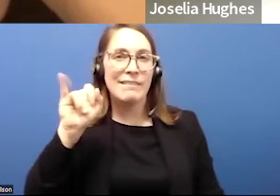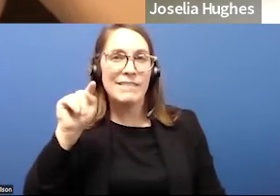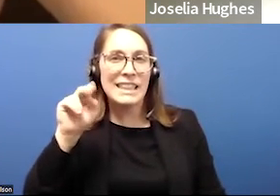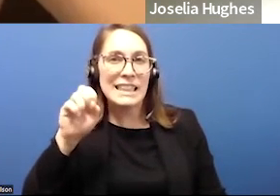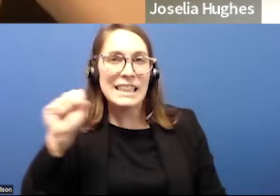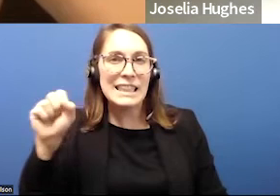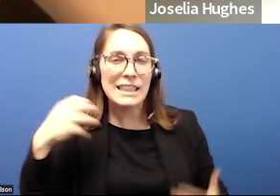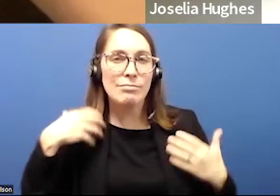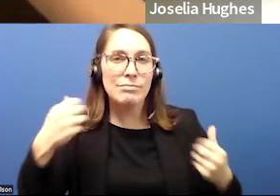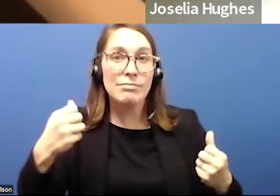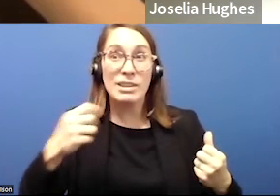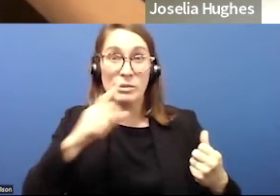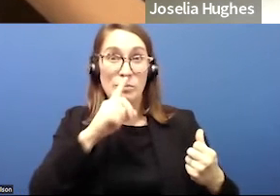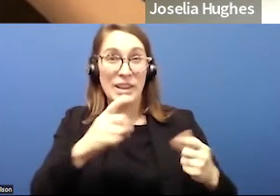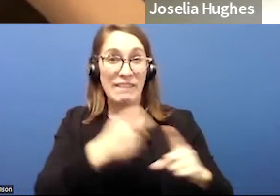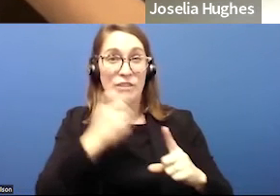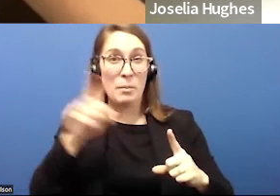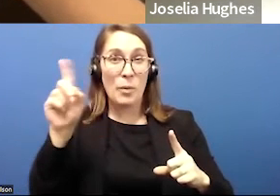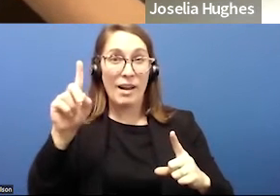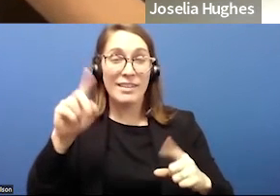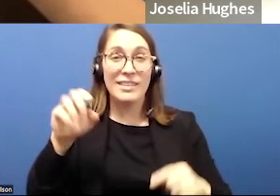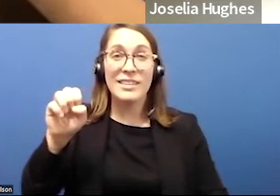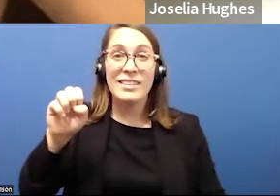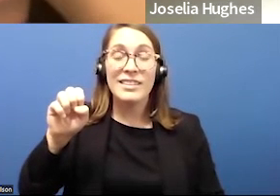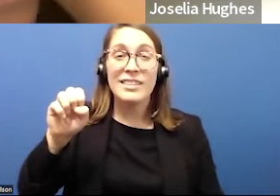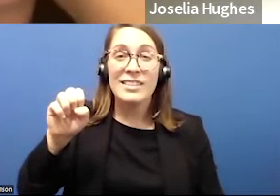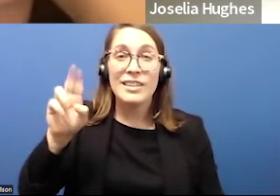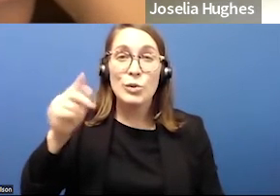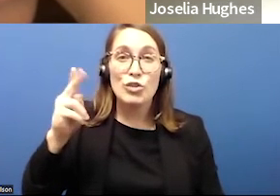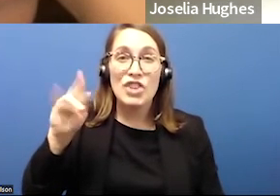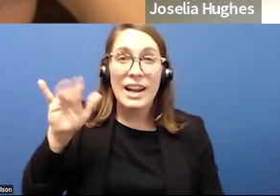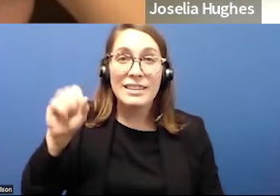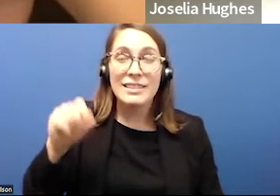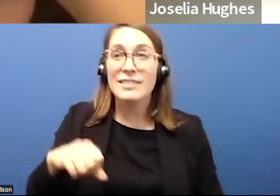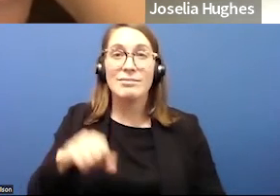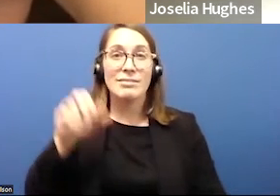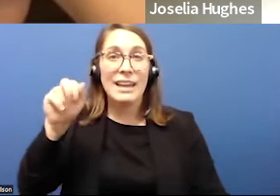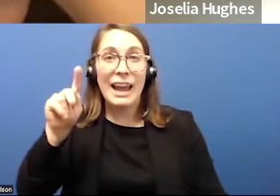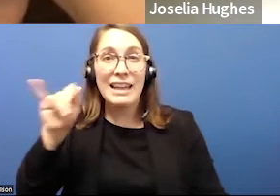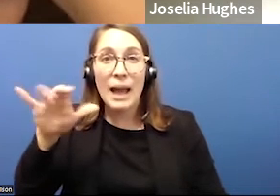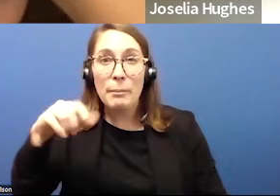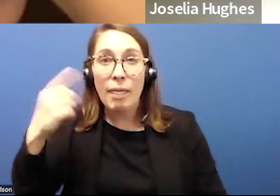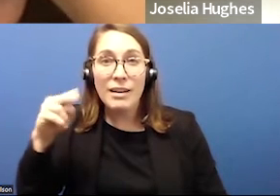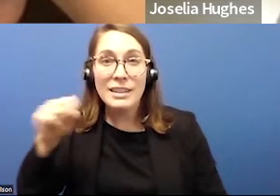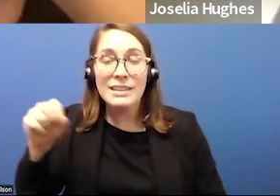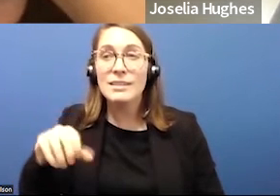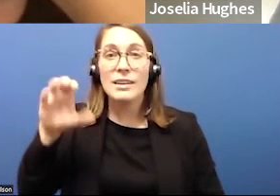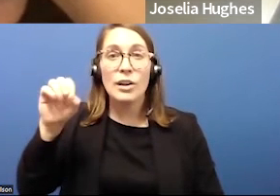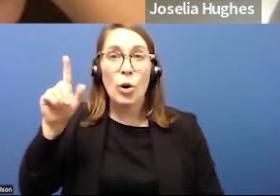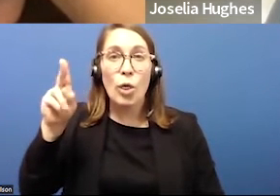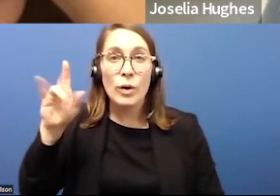constructed ideas are deeply rooted in eugenics, anti-Blackness, misogyny,